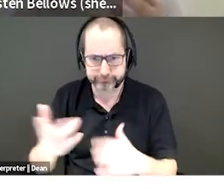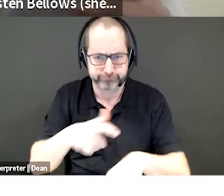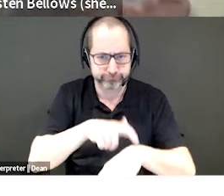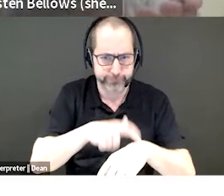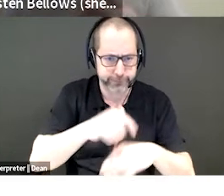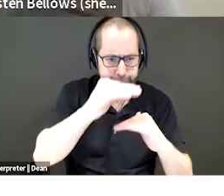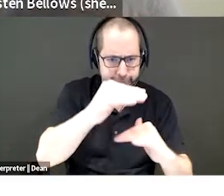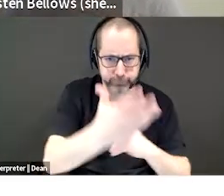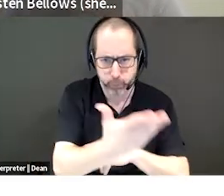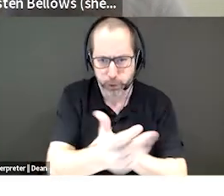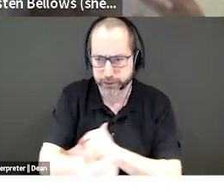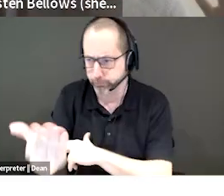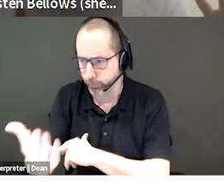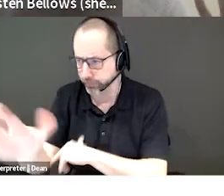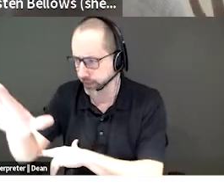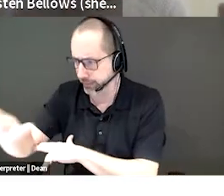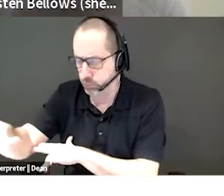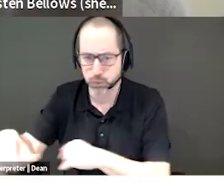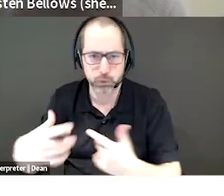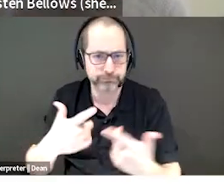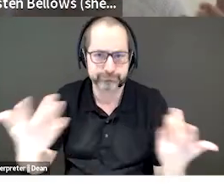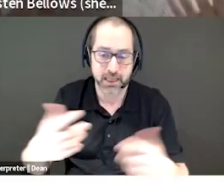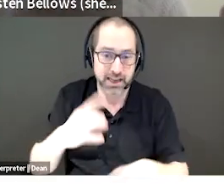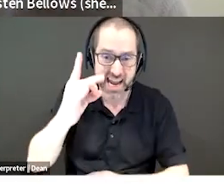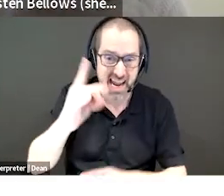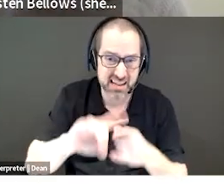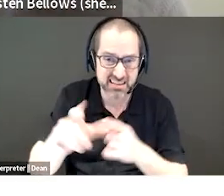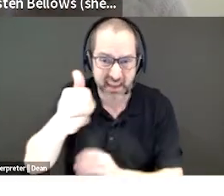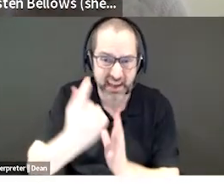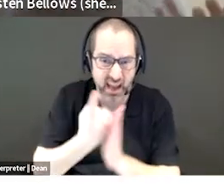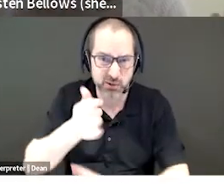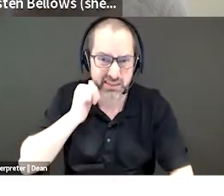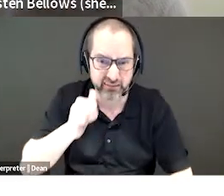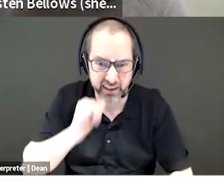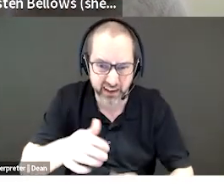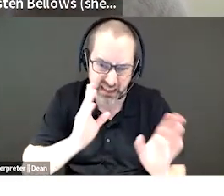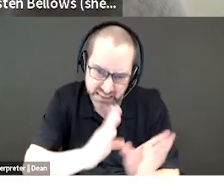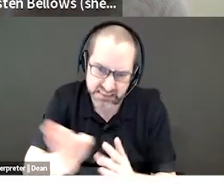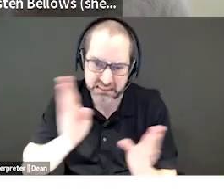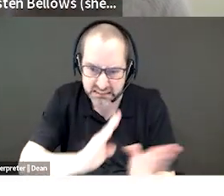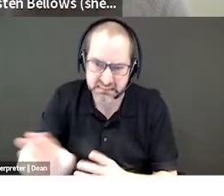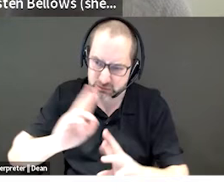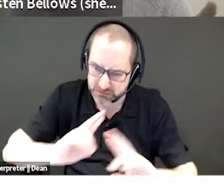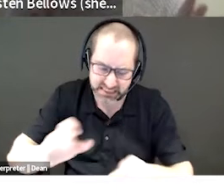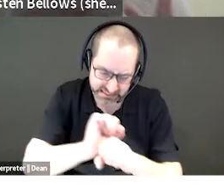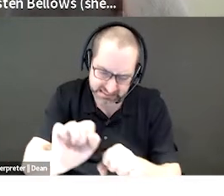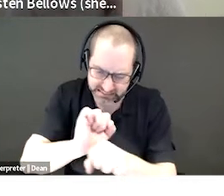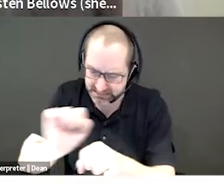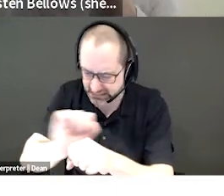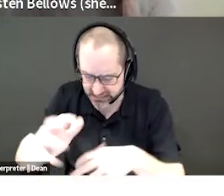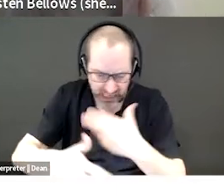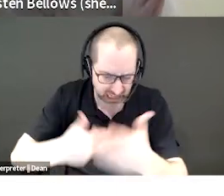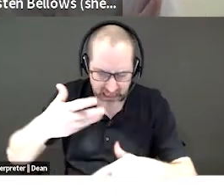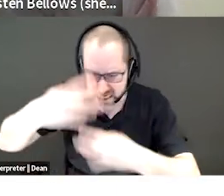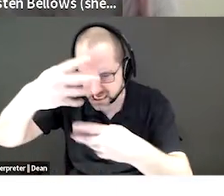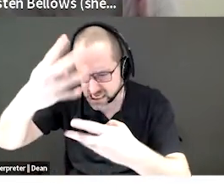So like, as was mentioned in the chat box, spending 8 to 10 hours prepping for all of this just to be told no. So try